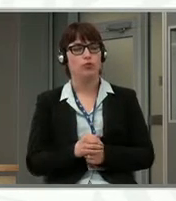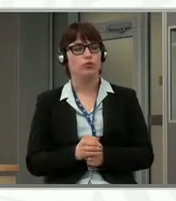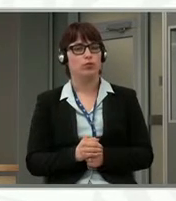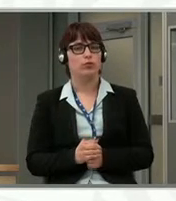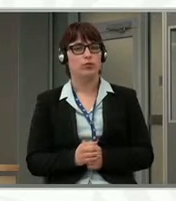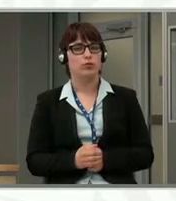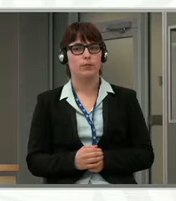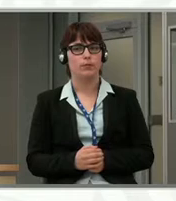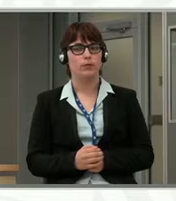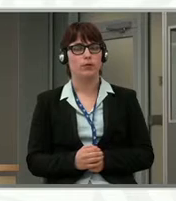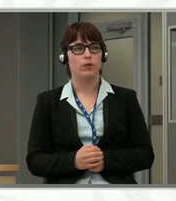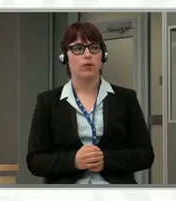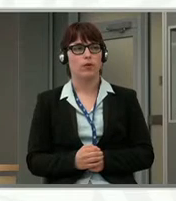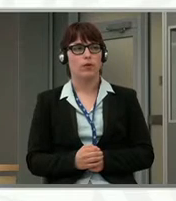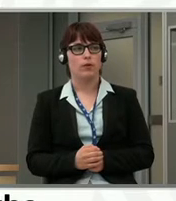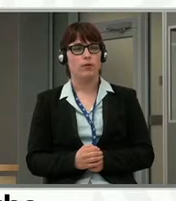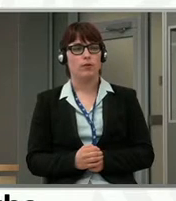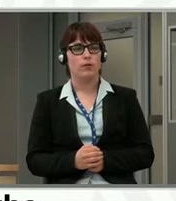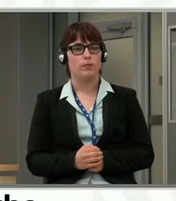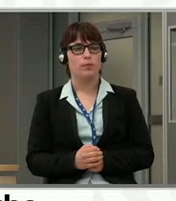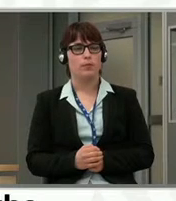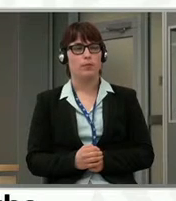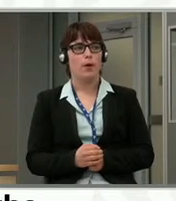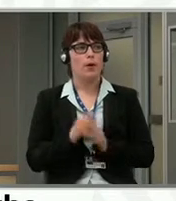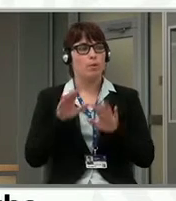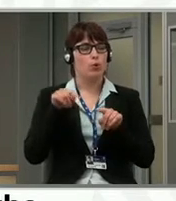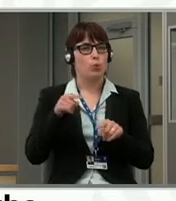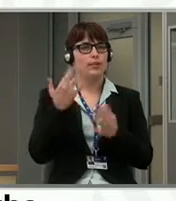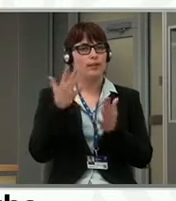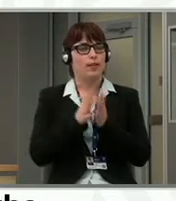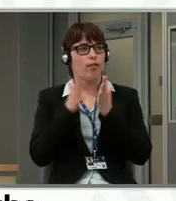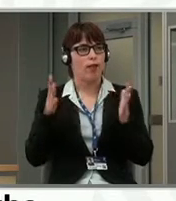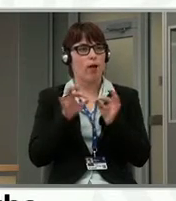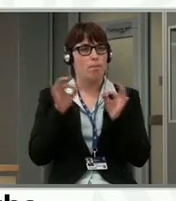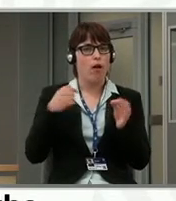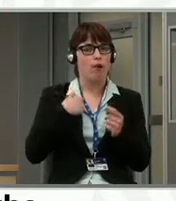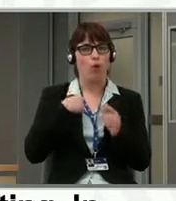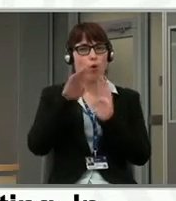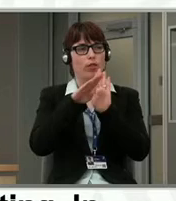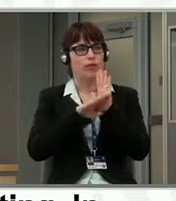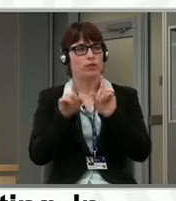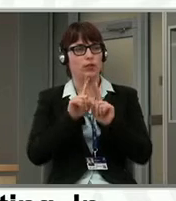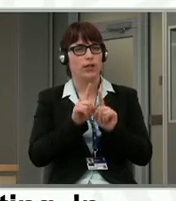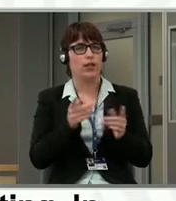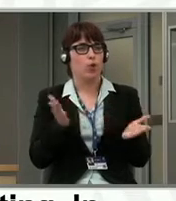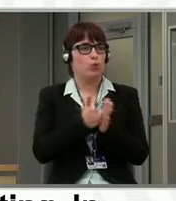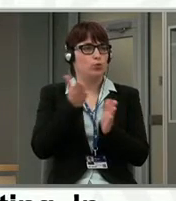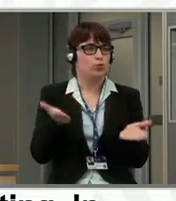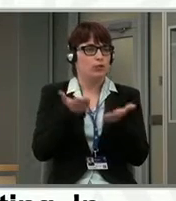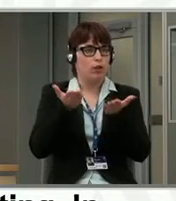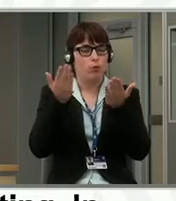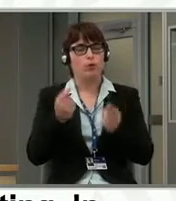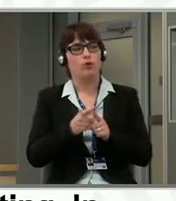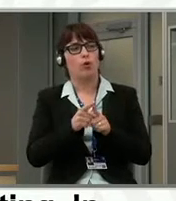of the progress which the Convention is stimulating in realizing the rights of 80 million Europeans with disabilities,